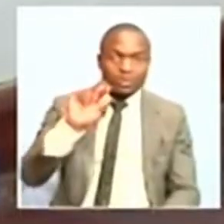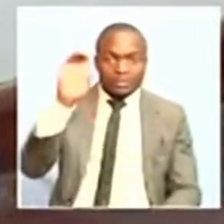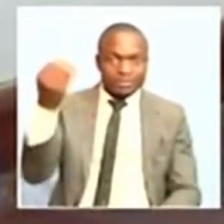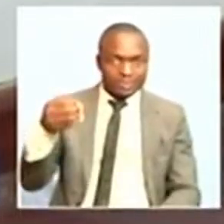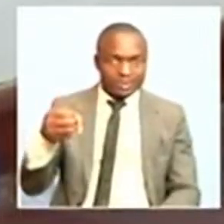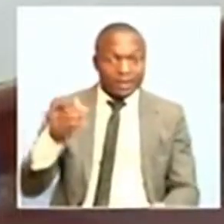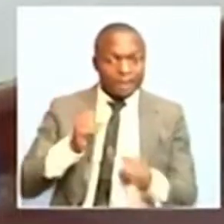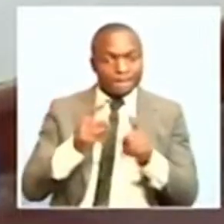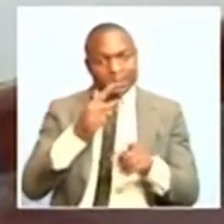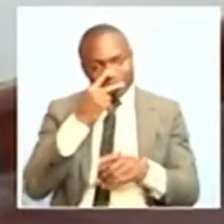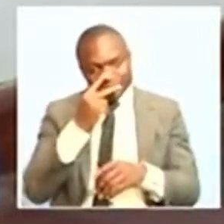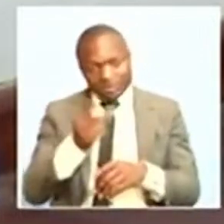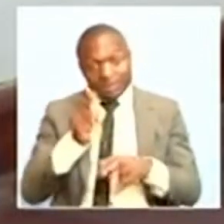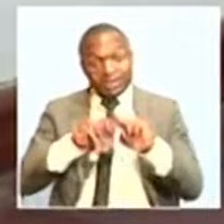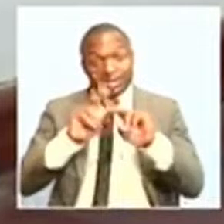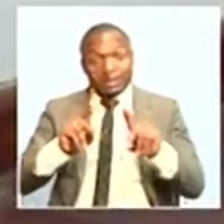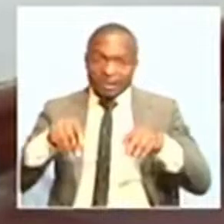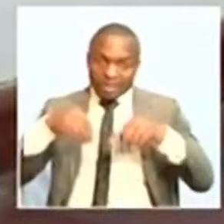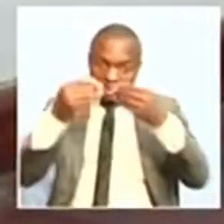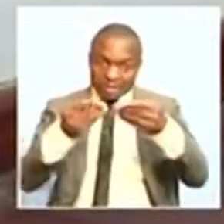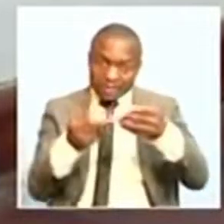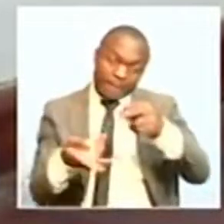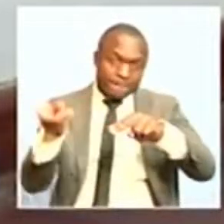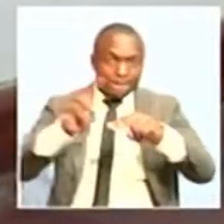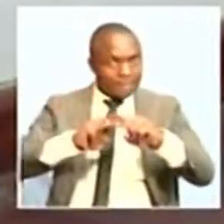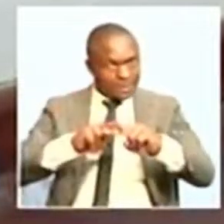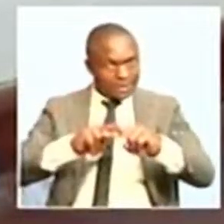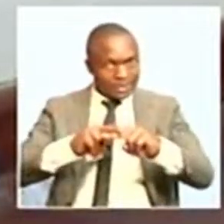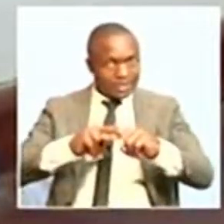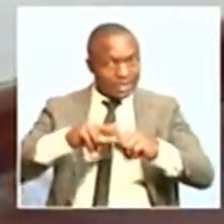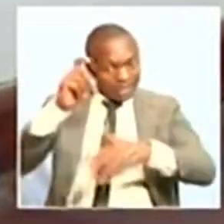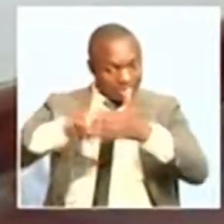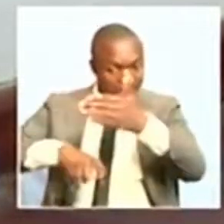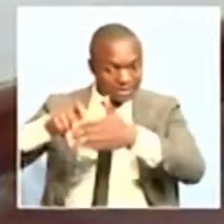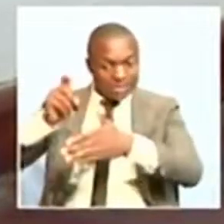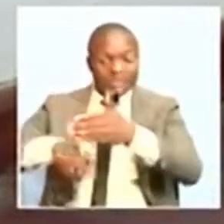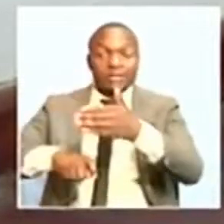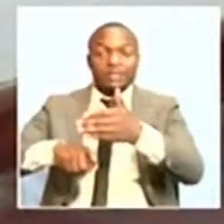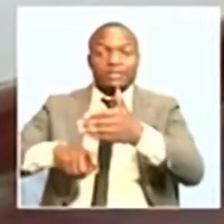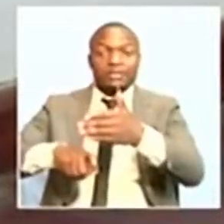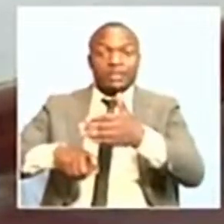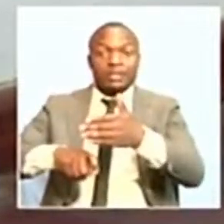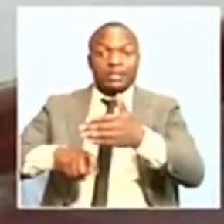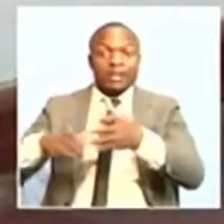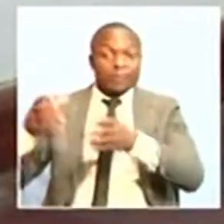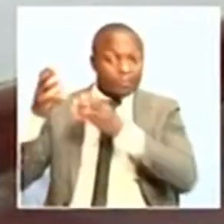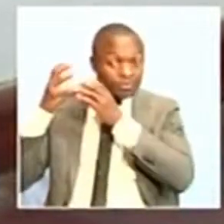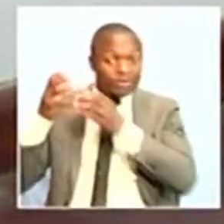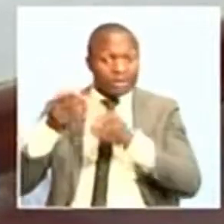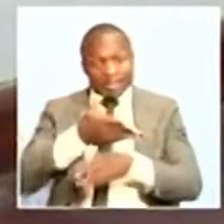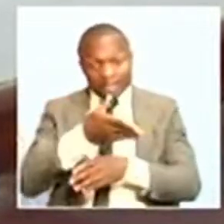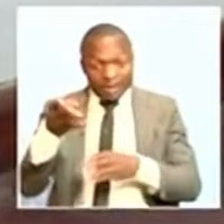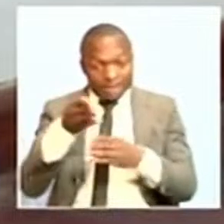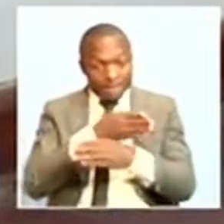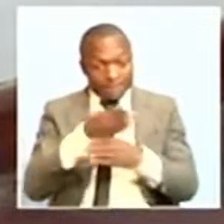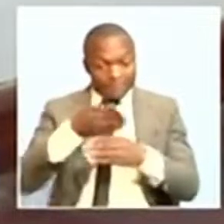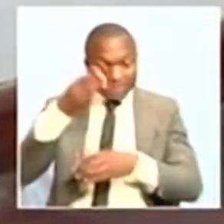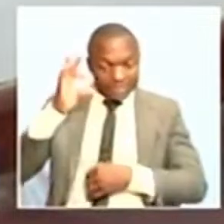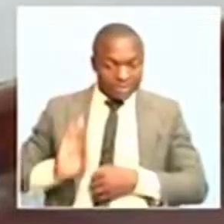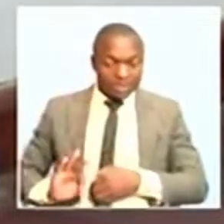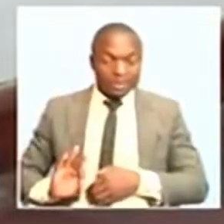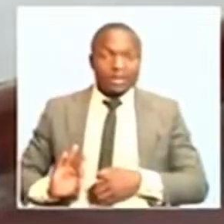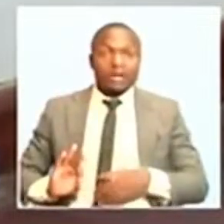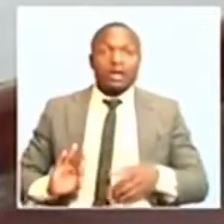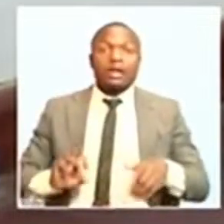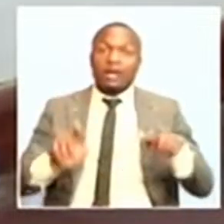Chair, that given the increased potential tax burden from these businesses that currently benefit from low